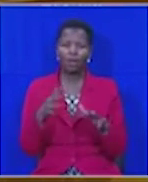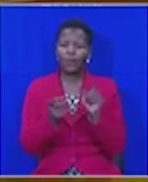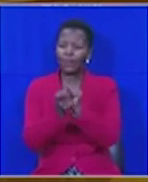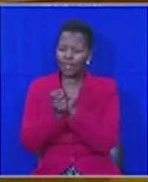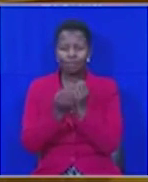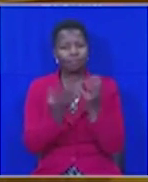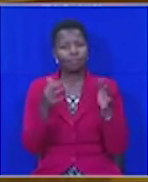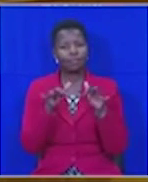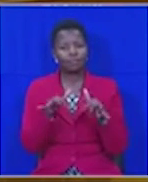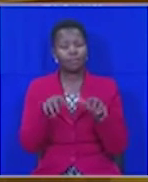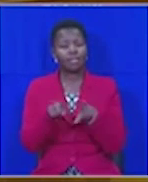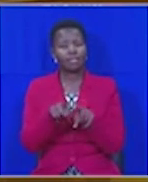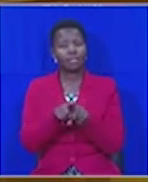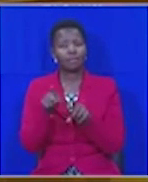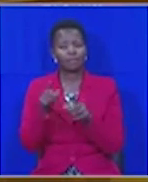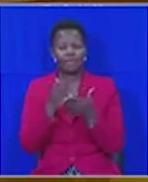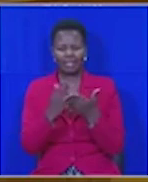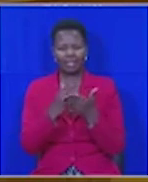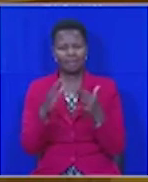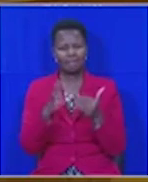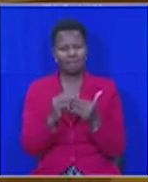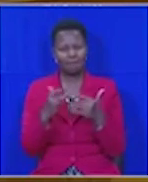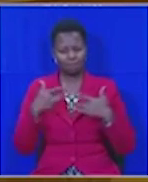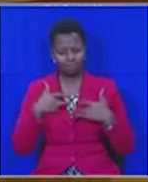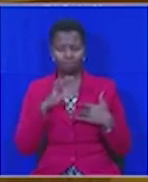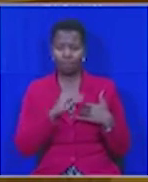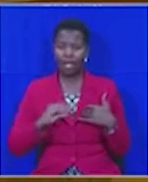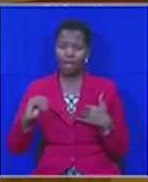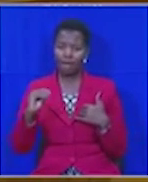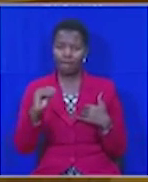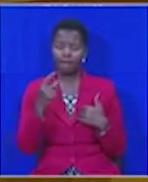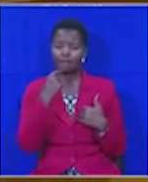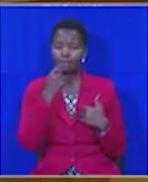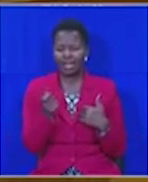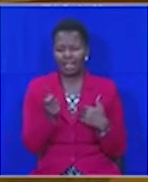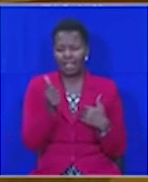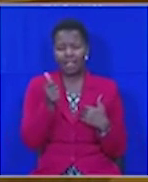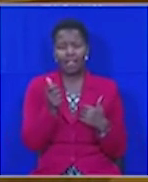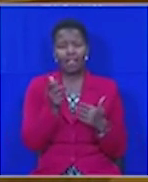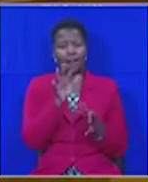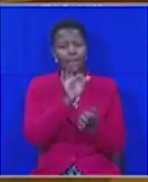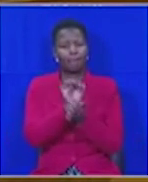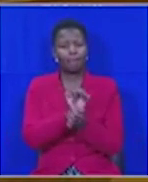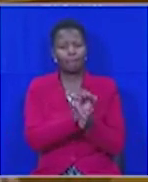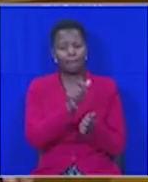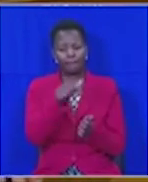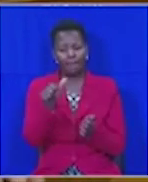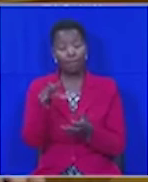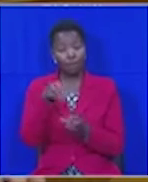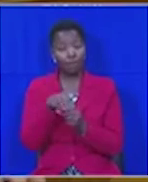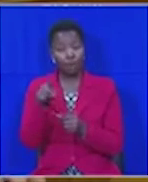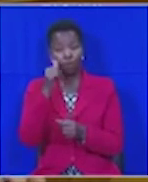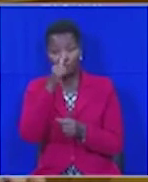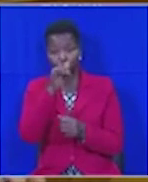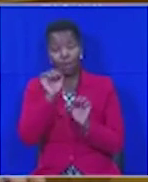share the concern that some of the honourable members have put on the table that we have few successful prosecutions in this area. Whilst there's a lot of